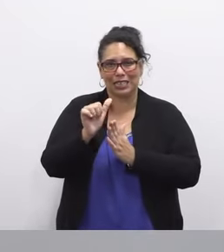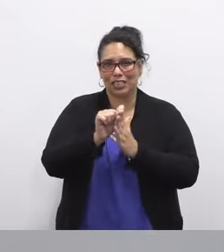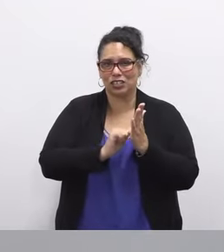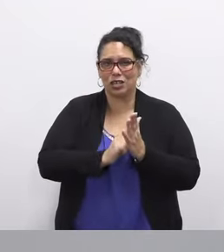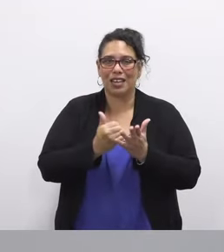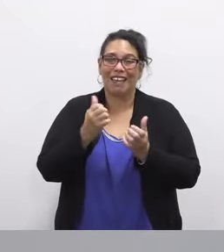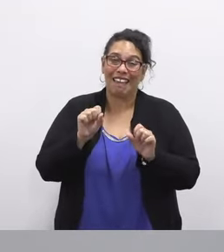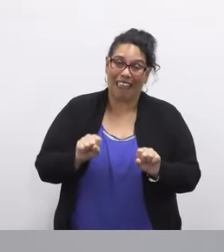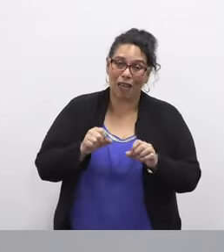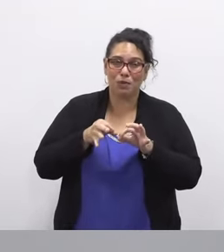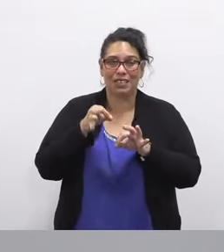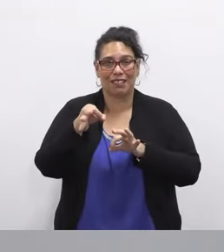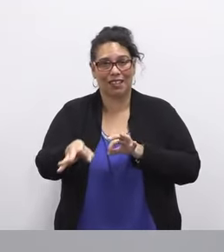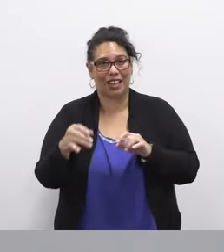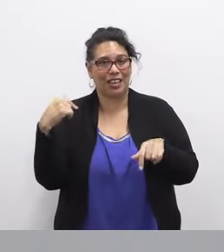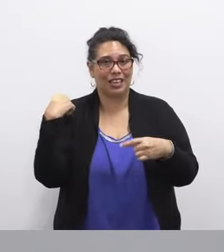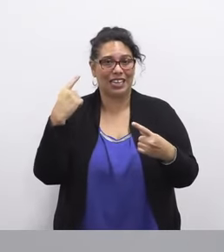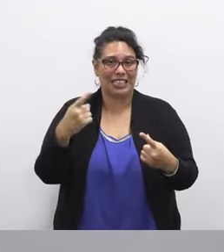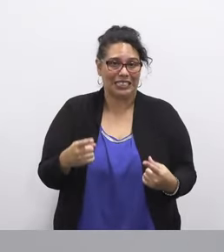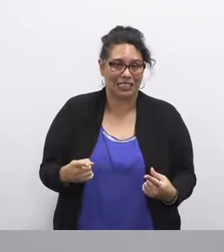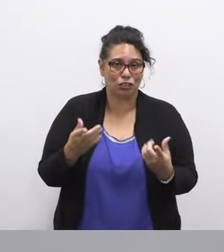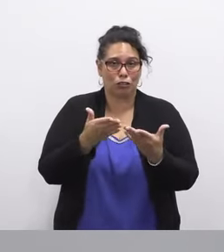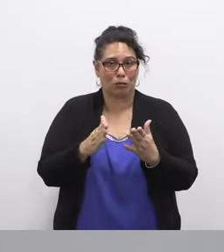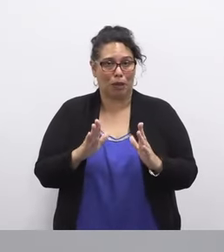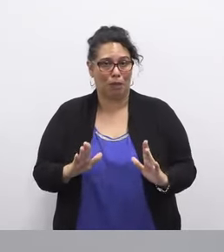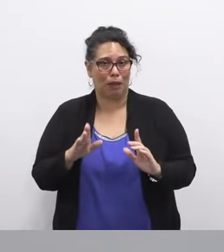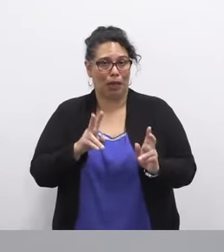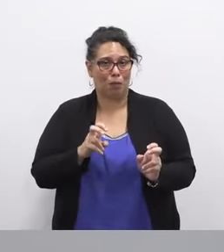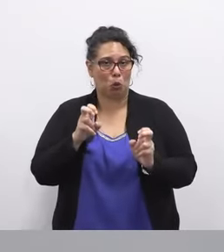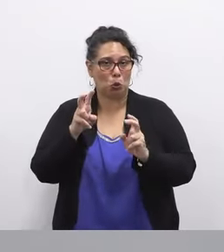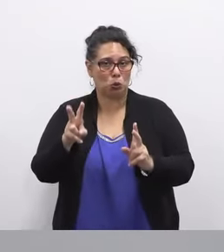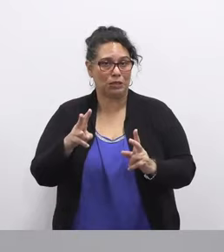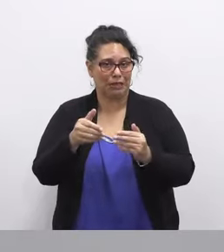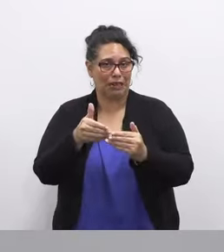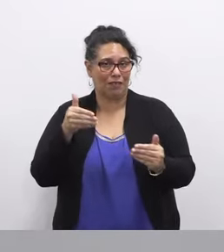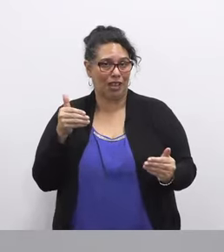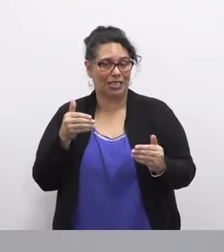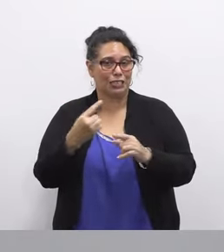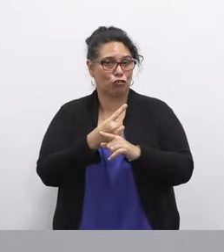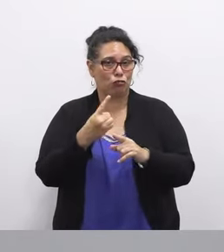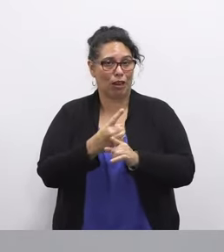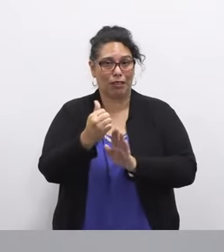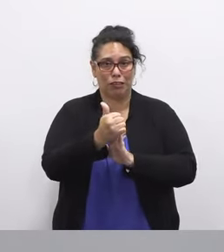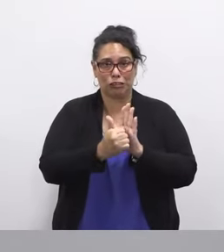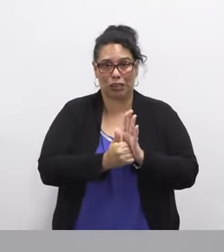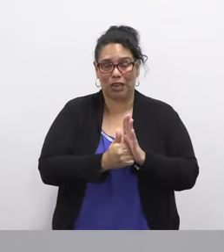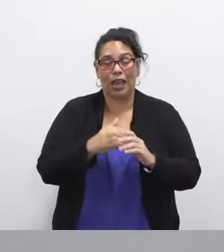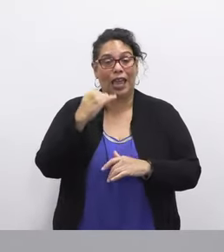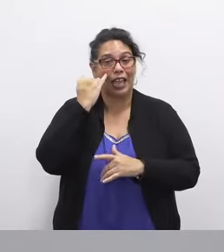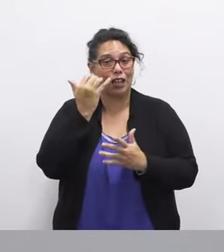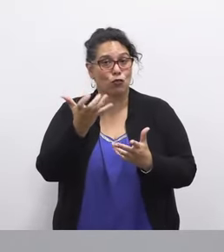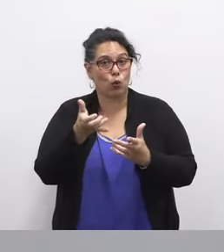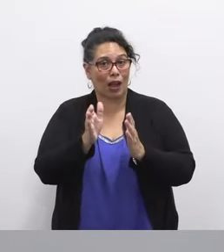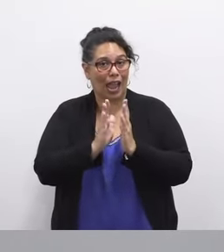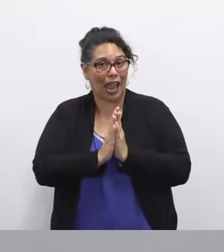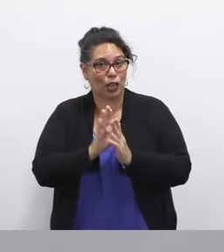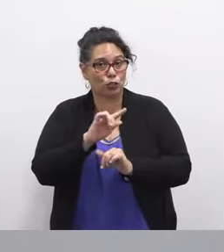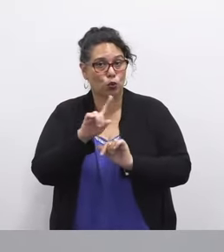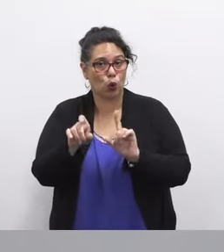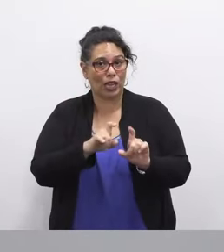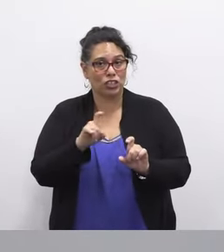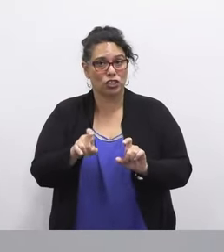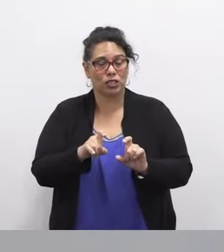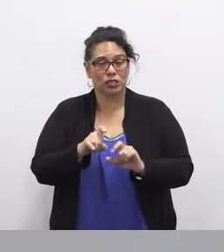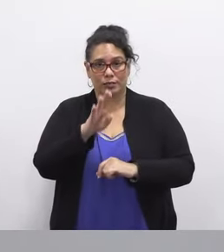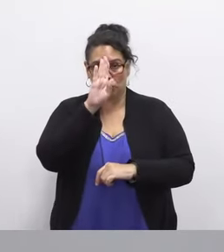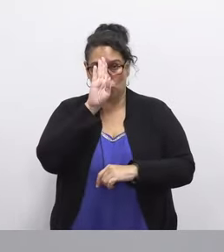time as the item can be publicly posted in advance as a regular agenda item. If you wish to ask questions, please address them to the chair and not to